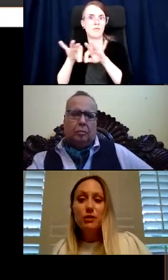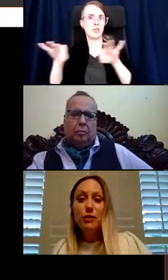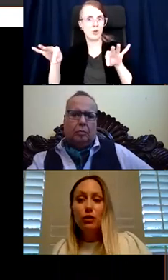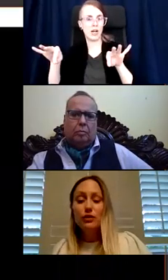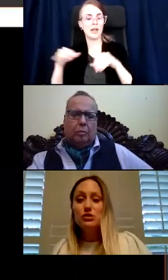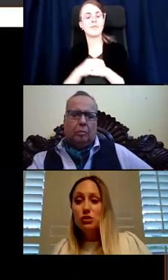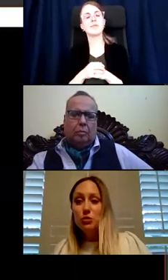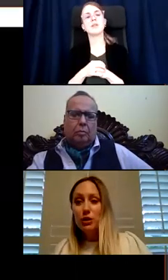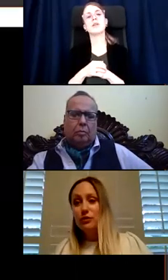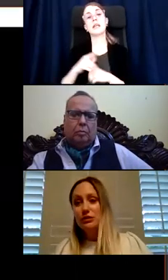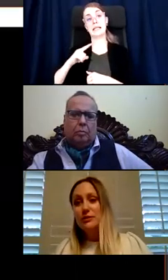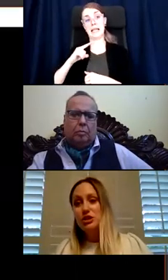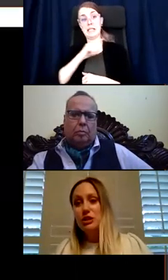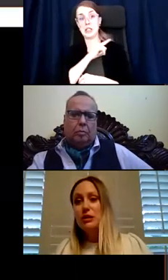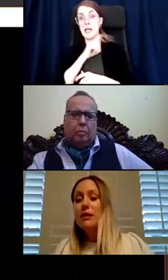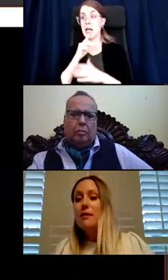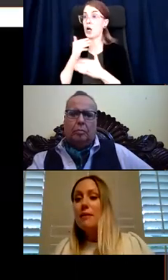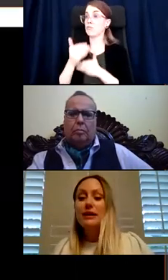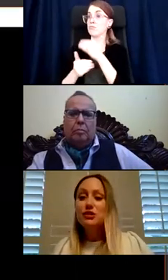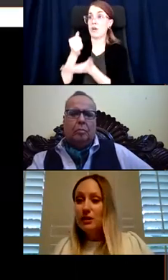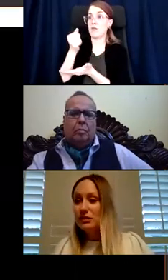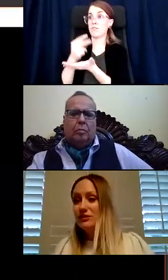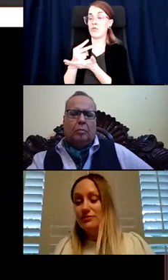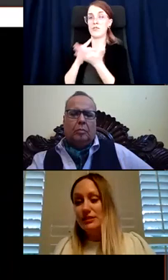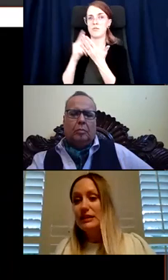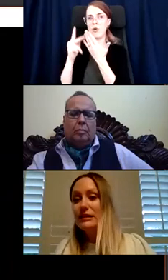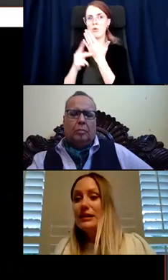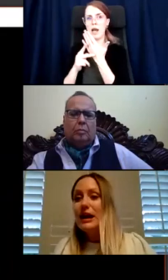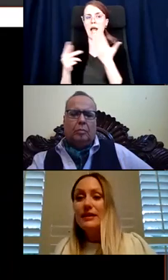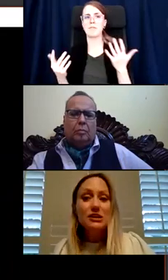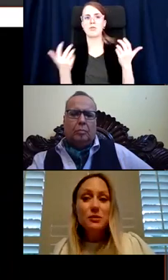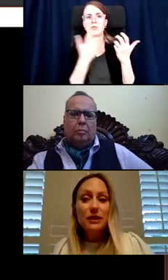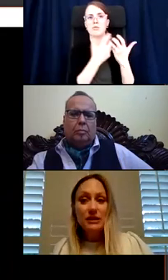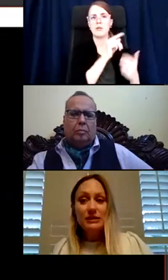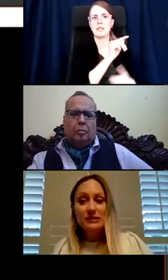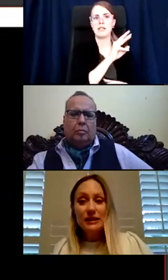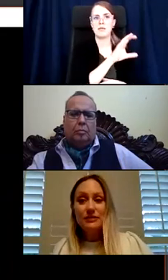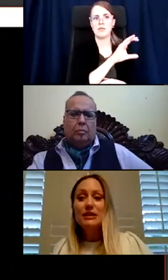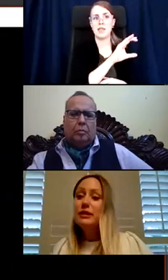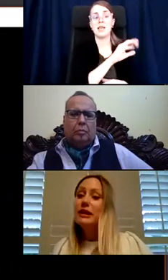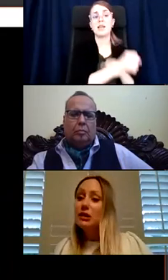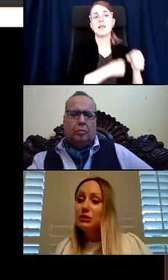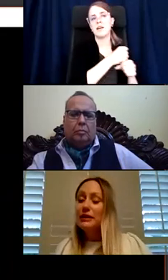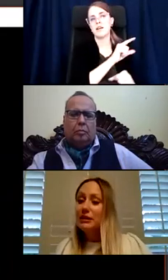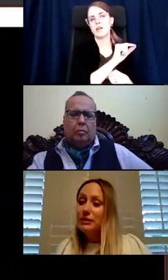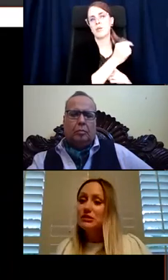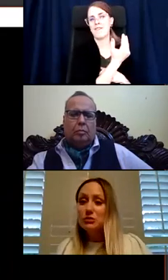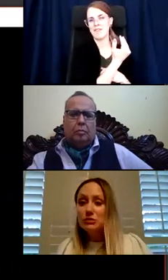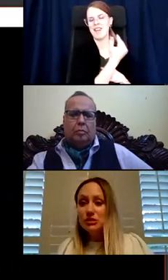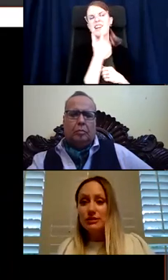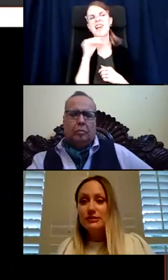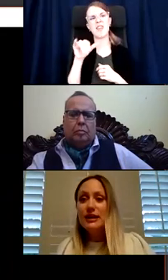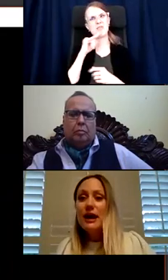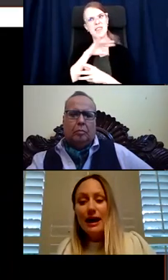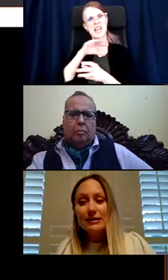this program over to the Workforce Commission back in 2015, and that's when they included independent